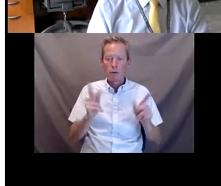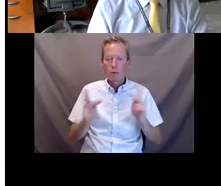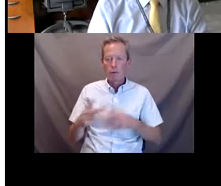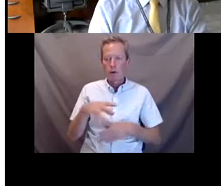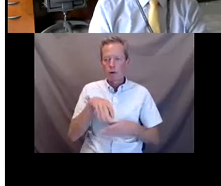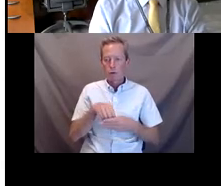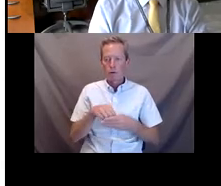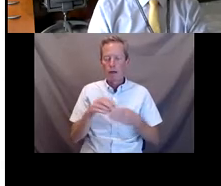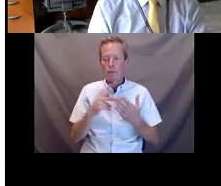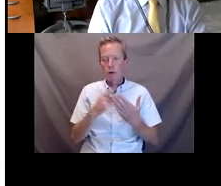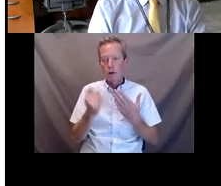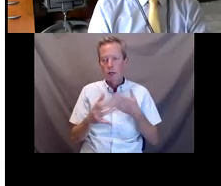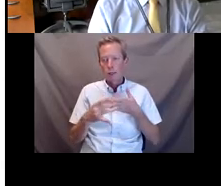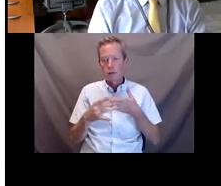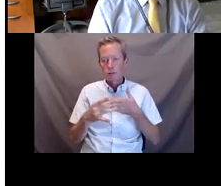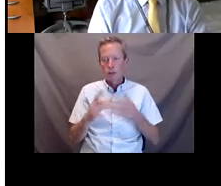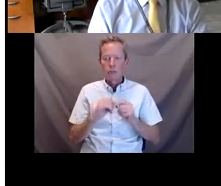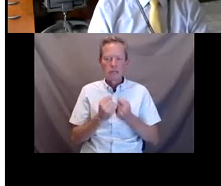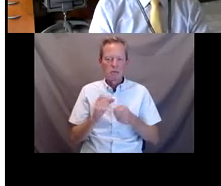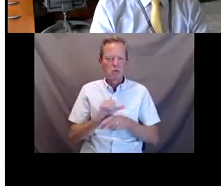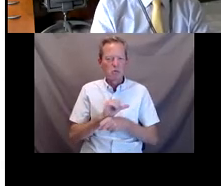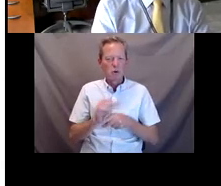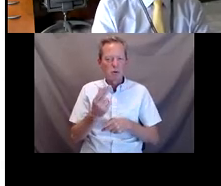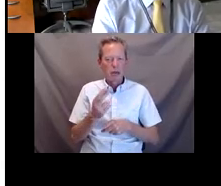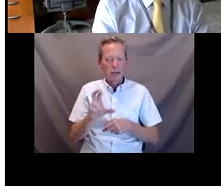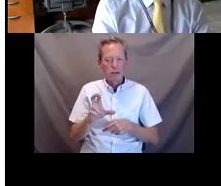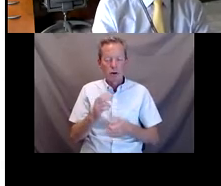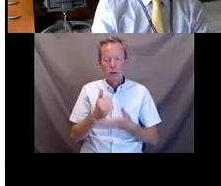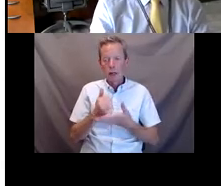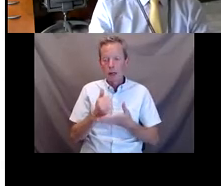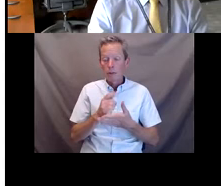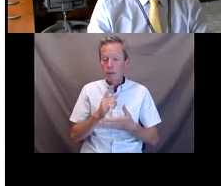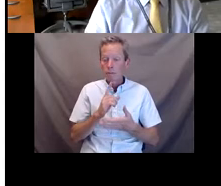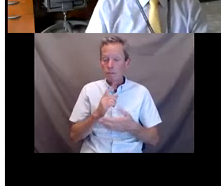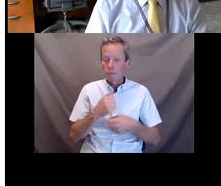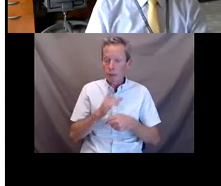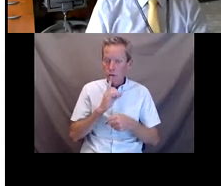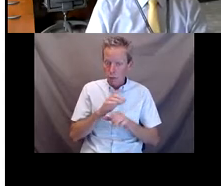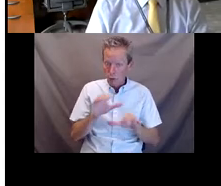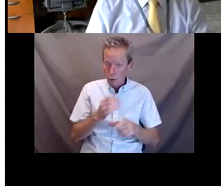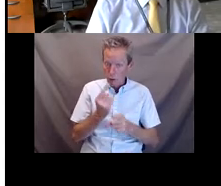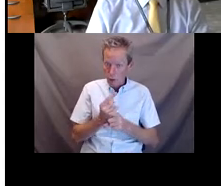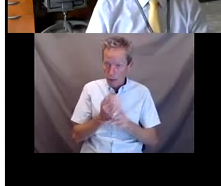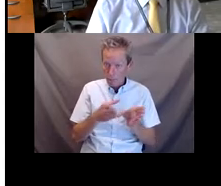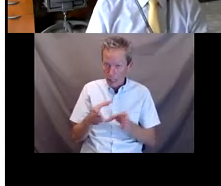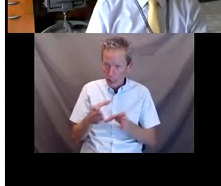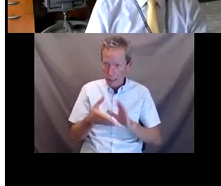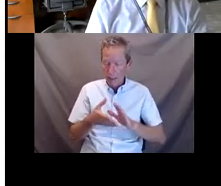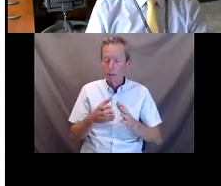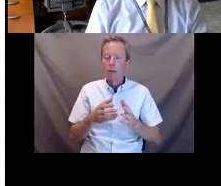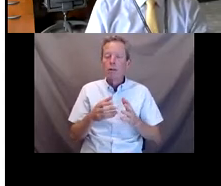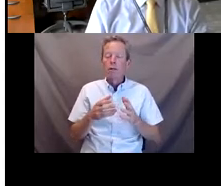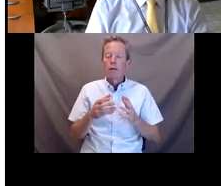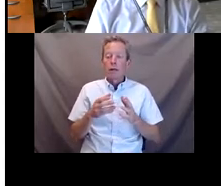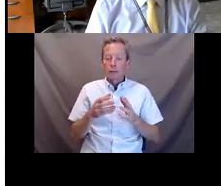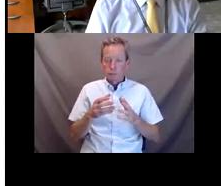project leadership team within HR to help us ensure that we're doing the right planning and operationalizing the work that needs to happen to